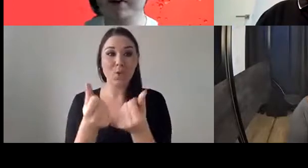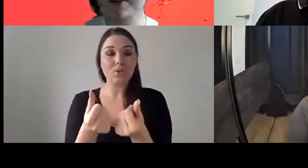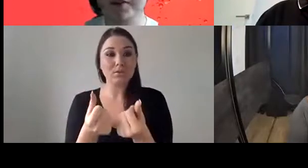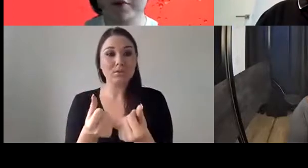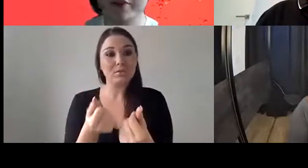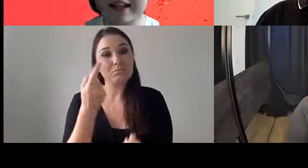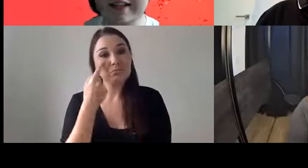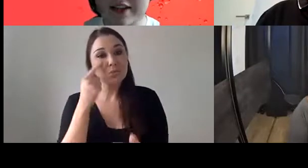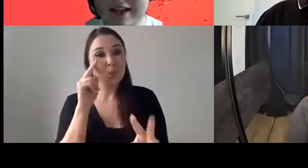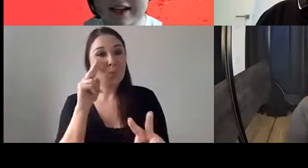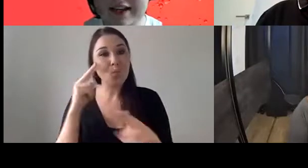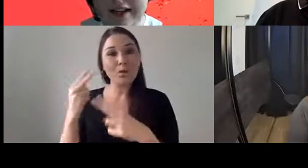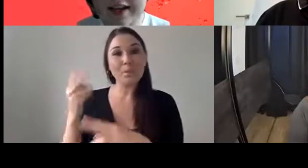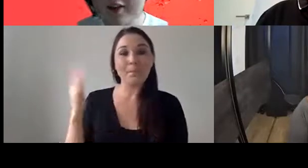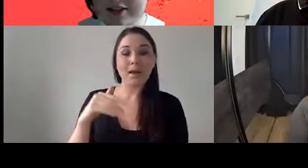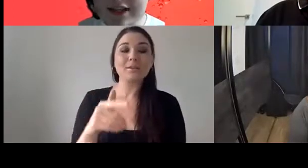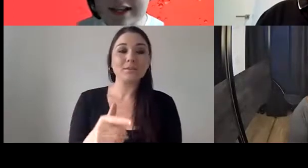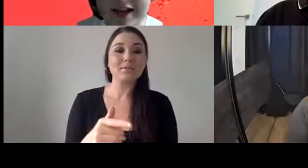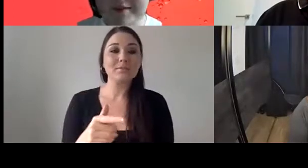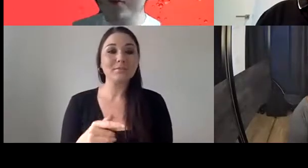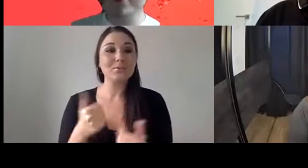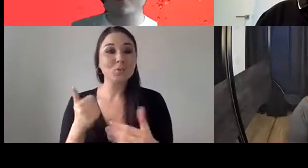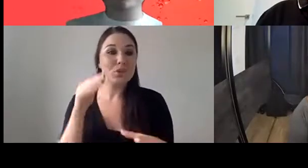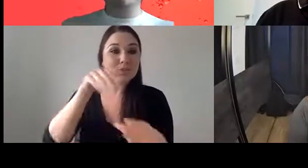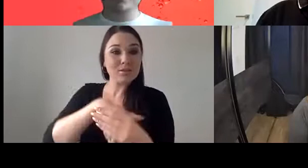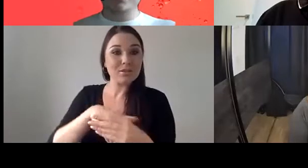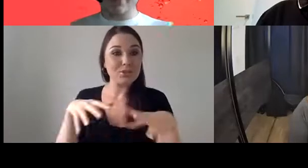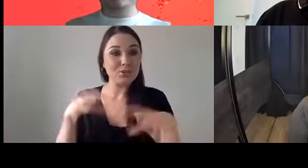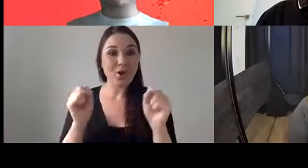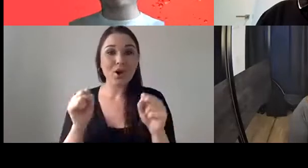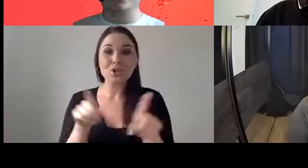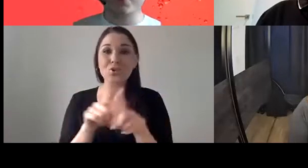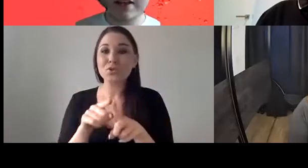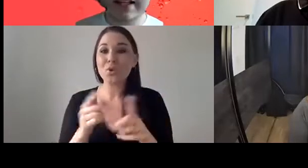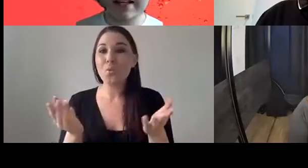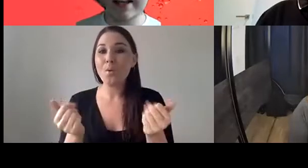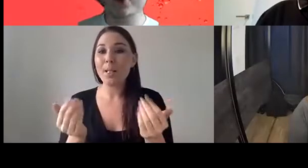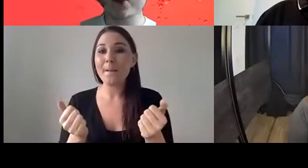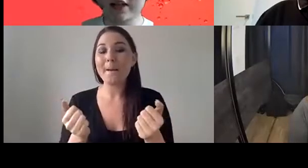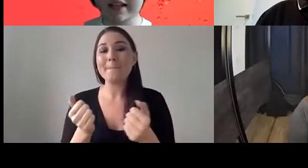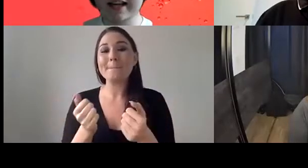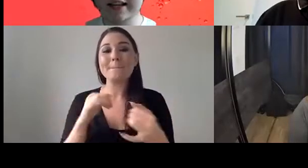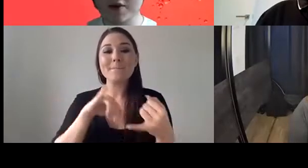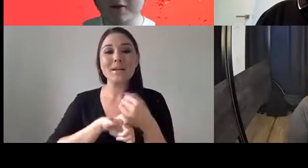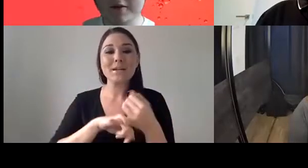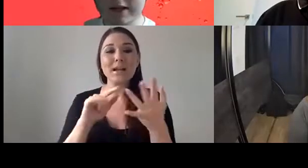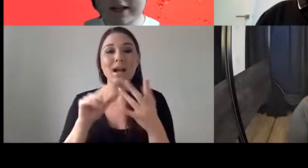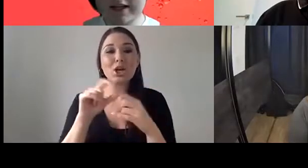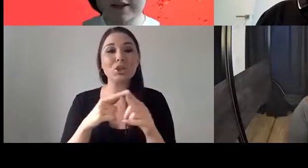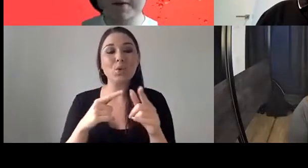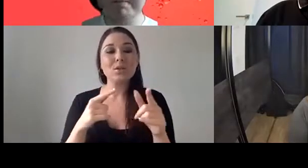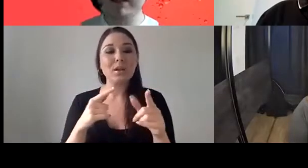yeah, really looking forward to getting stuck in. And lastly, also welcome to our Soda Social community who are tuned in today as